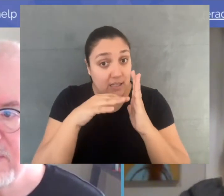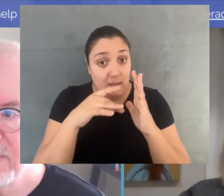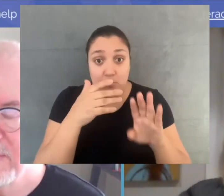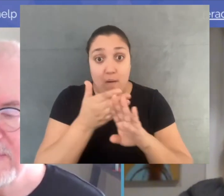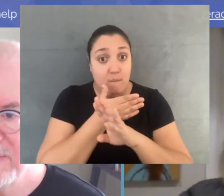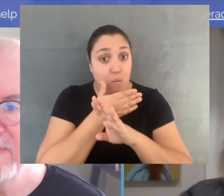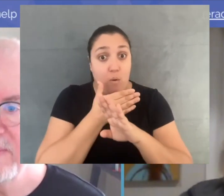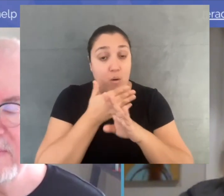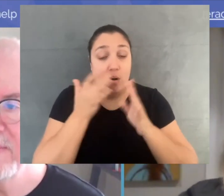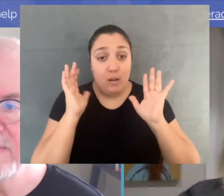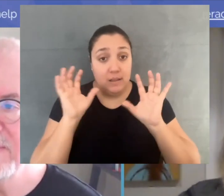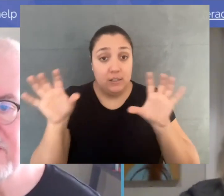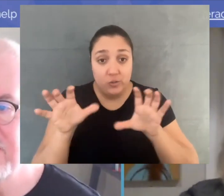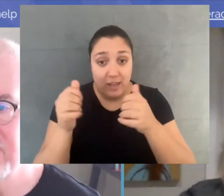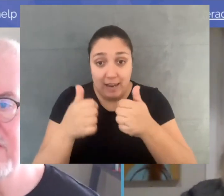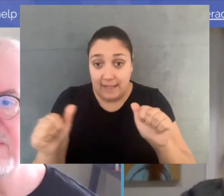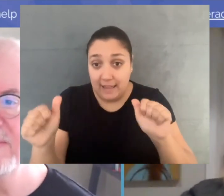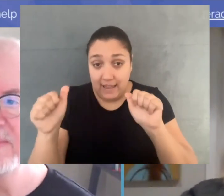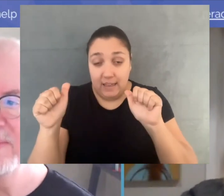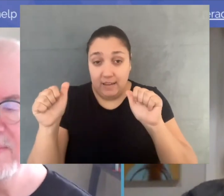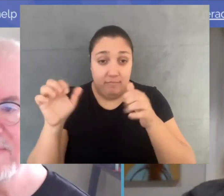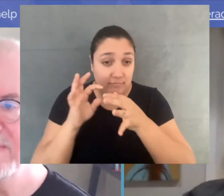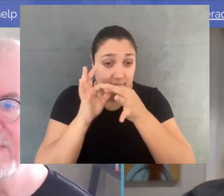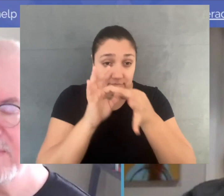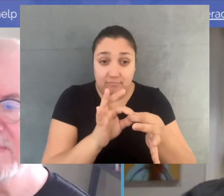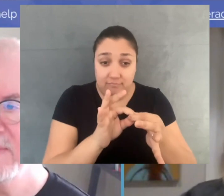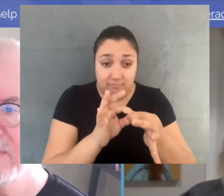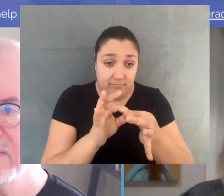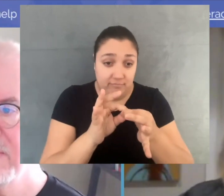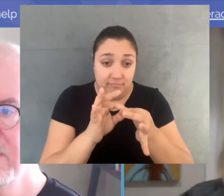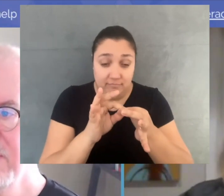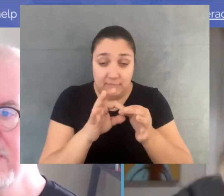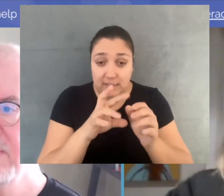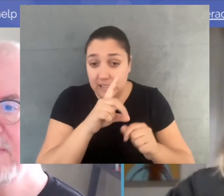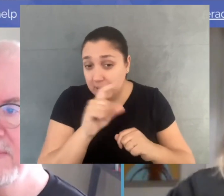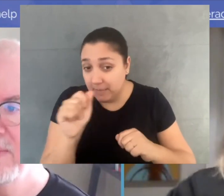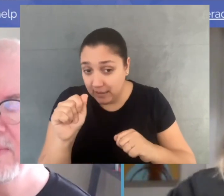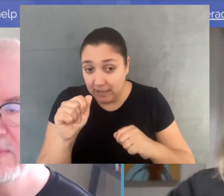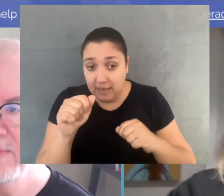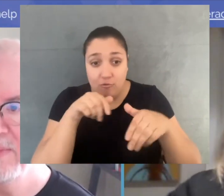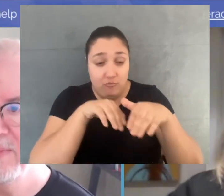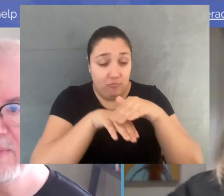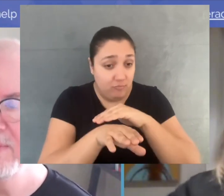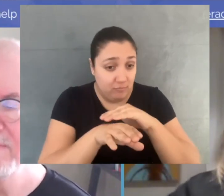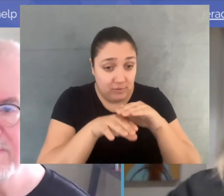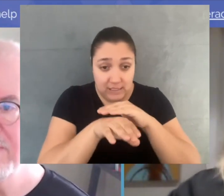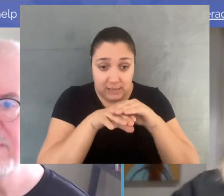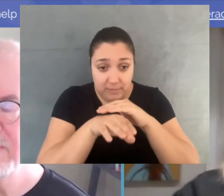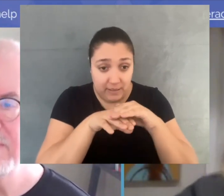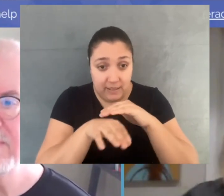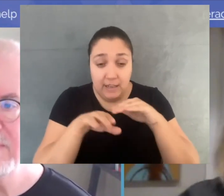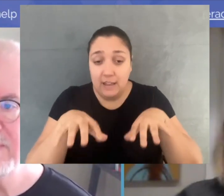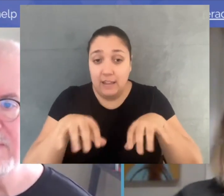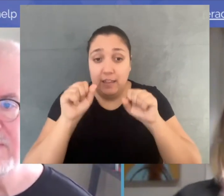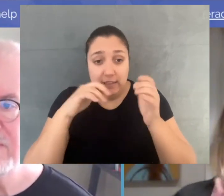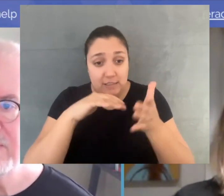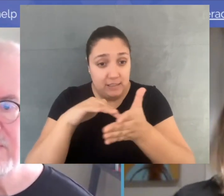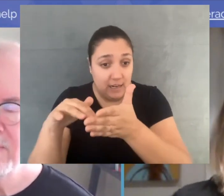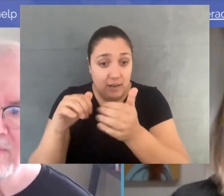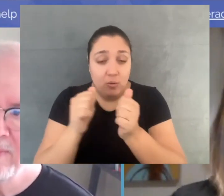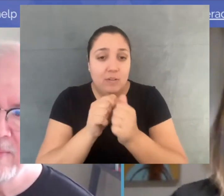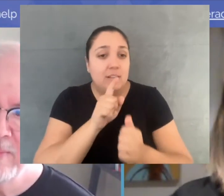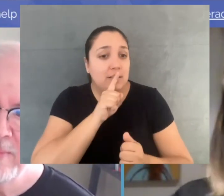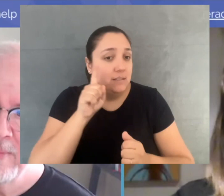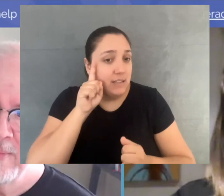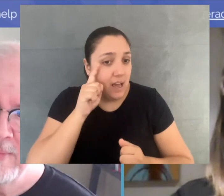study before they put out anything to do with anyone having to do anything with disability or accessibility. They